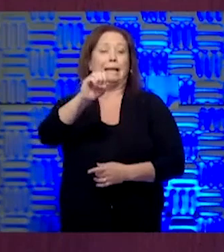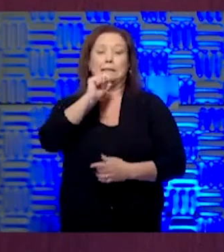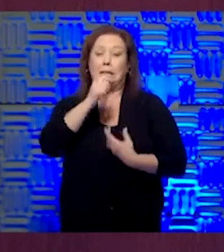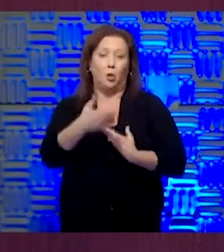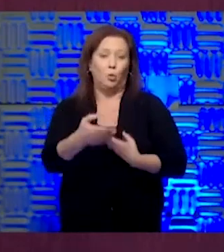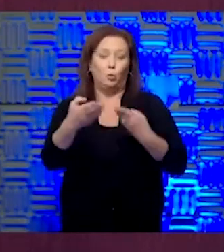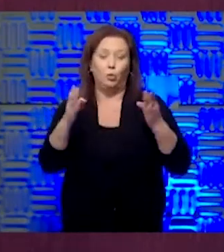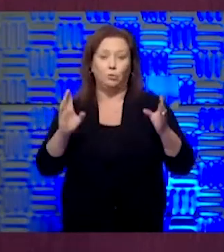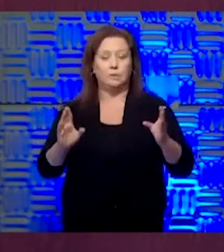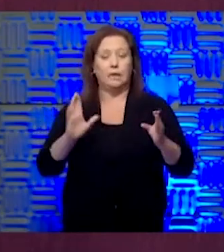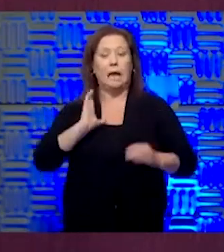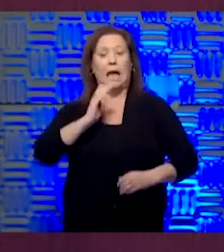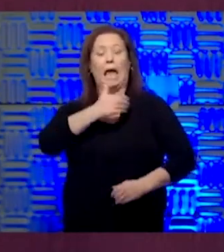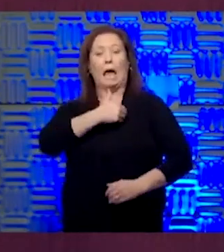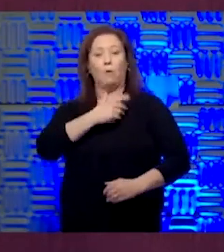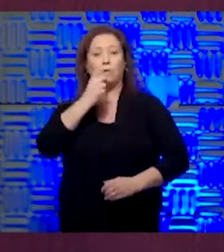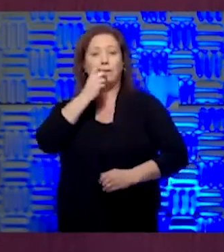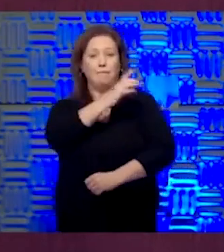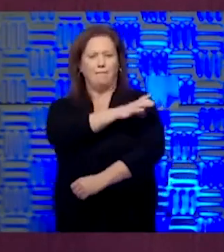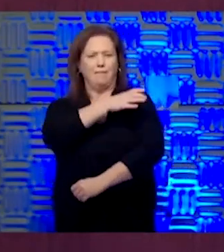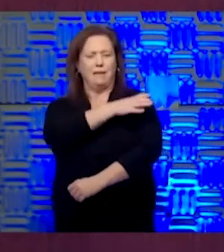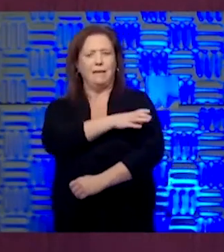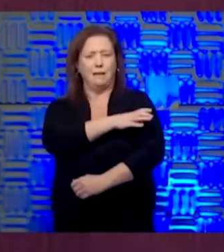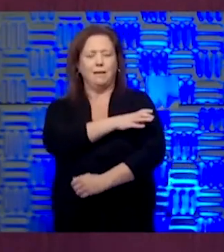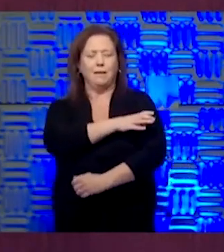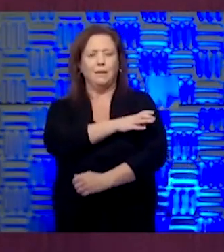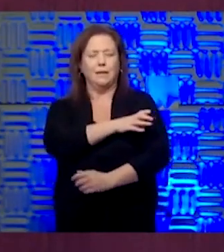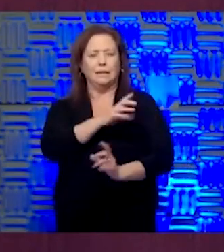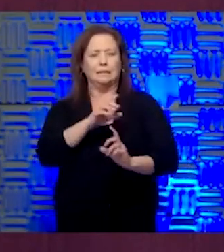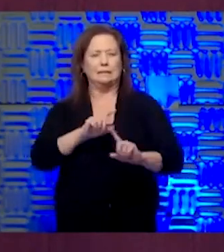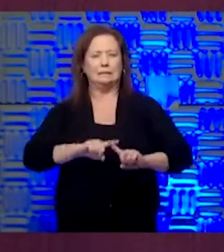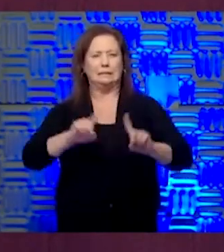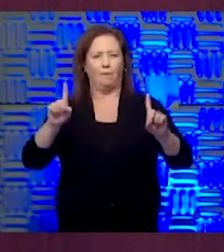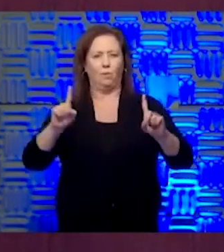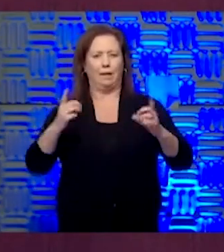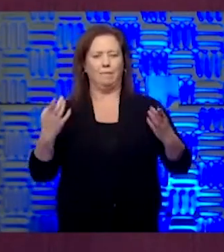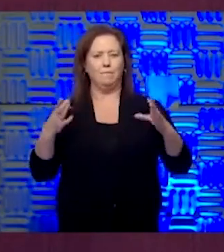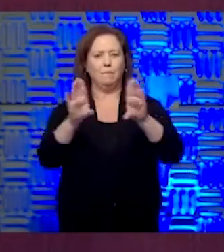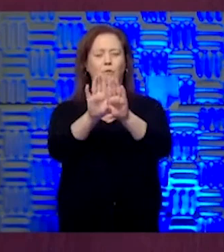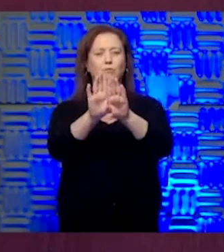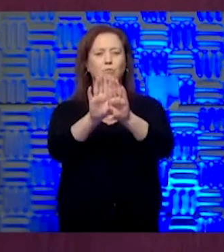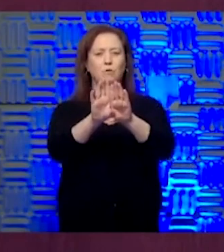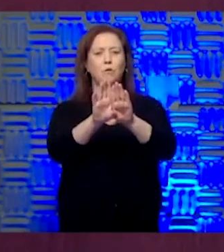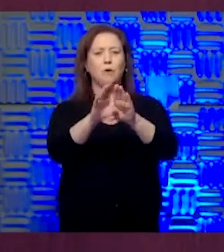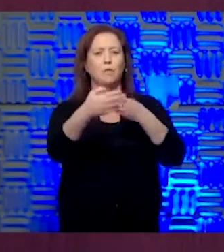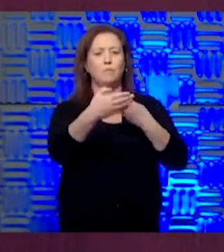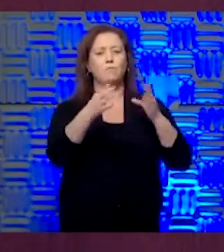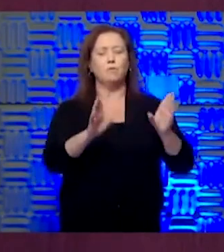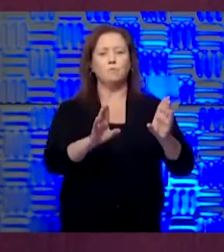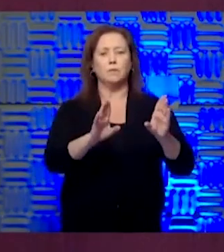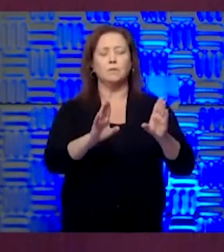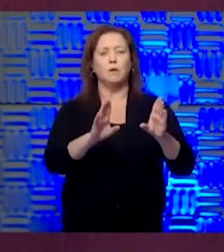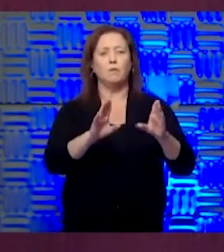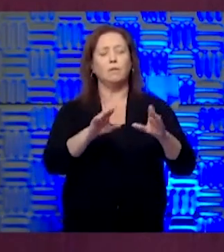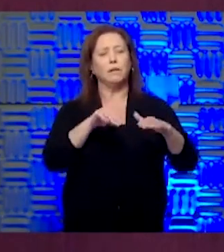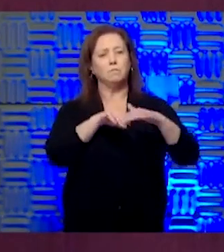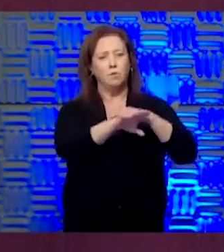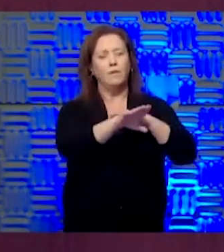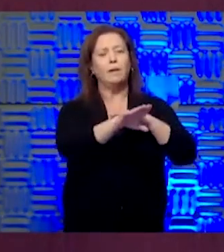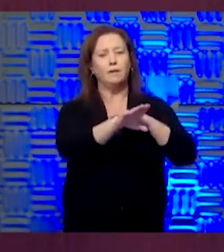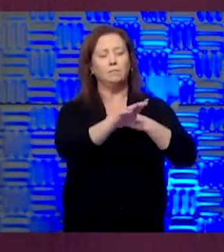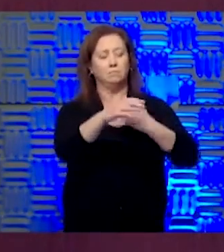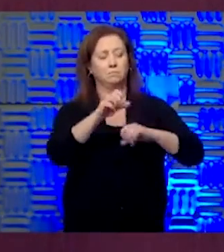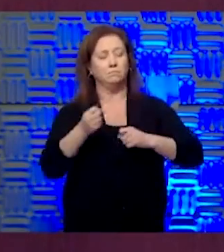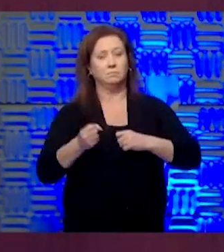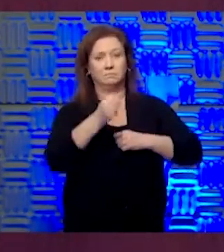little bit unique in that we do have specific rooms where I believe we can close the doors, and so we potentially could start to move patients through those spaces as well. Again, trying